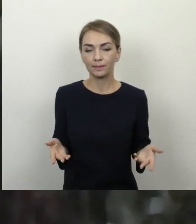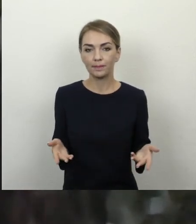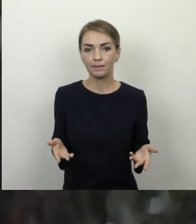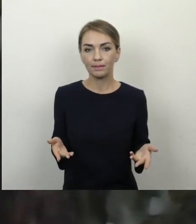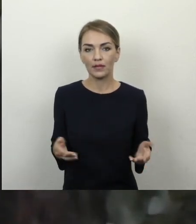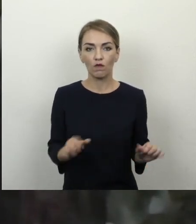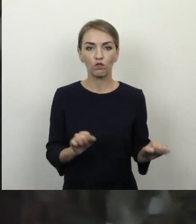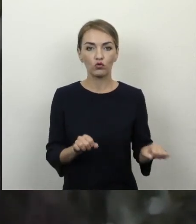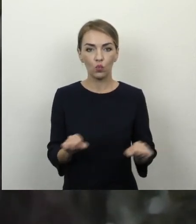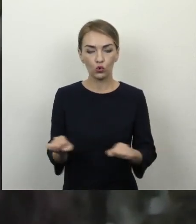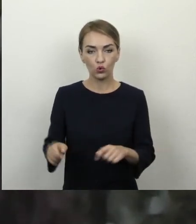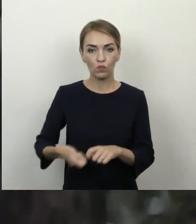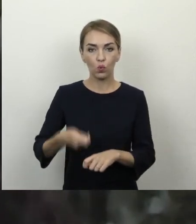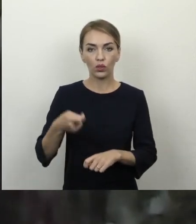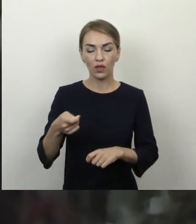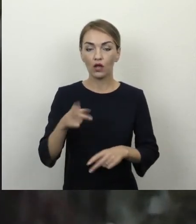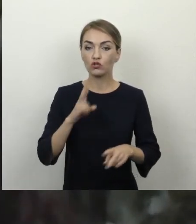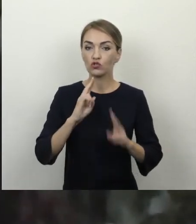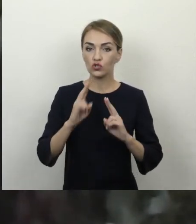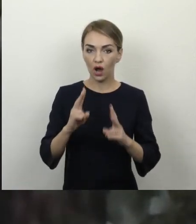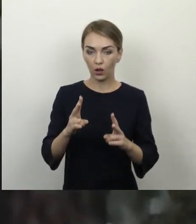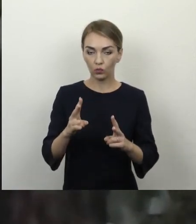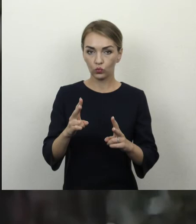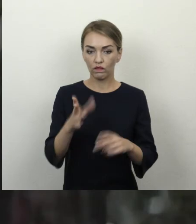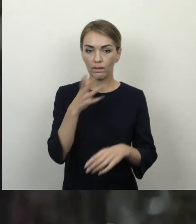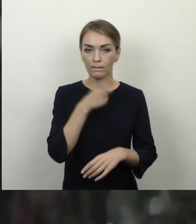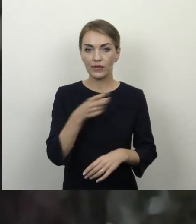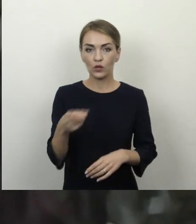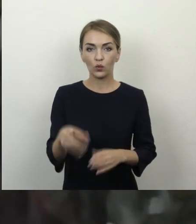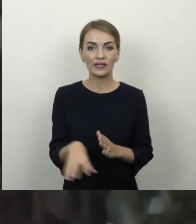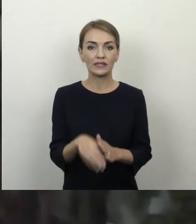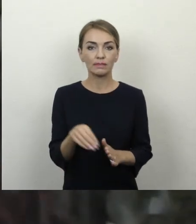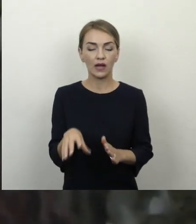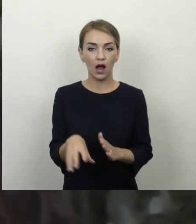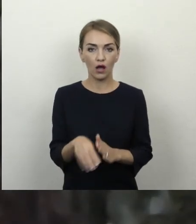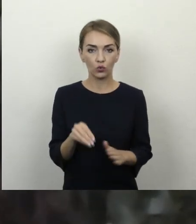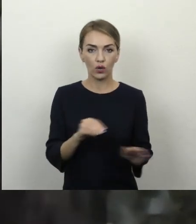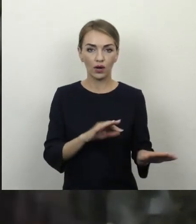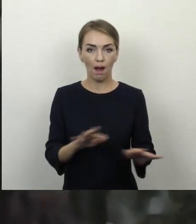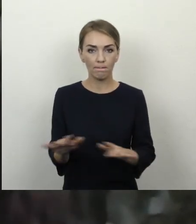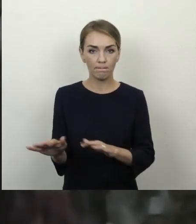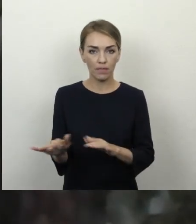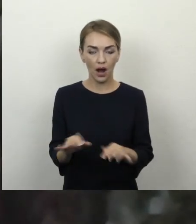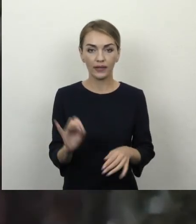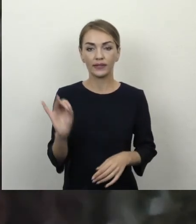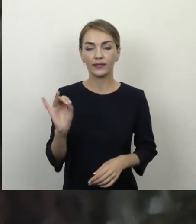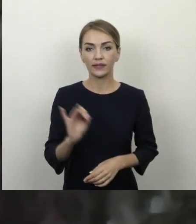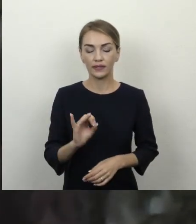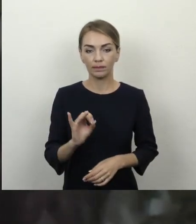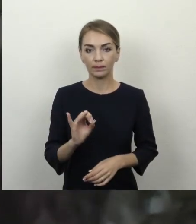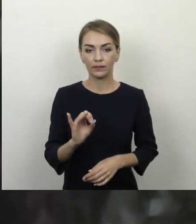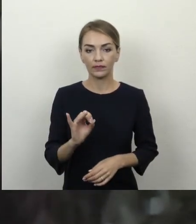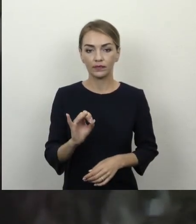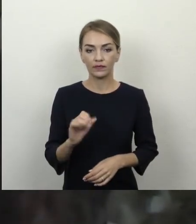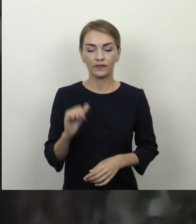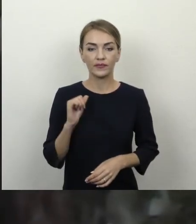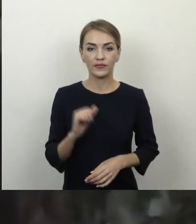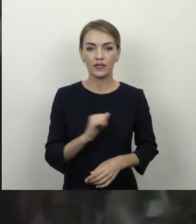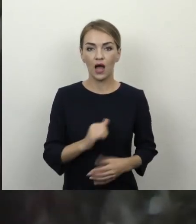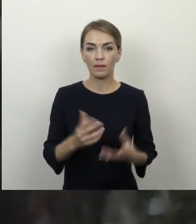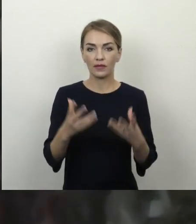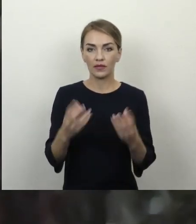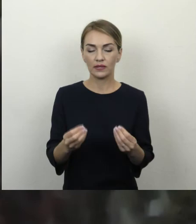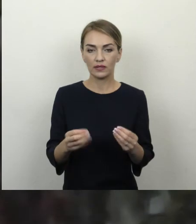have an opportunity to submit complaint in the course of the